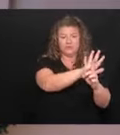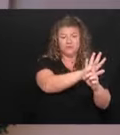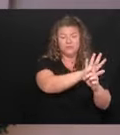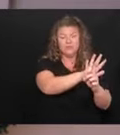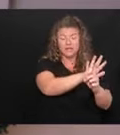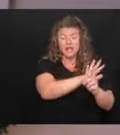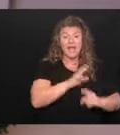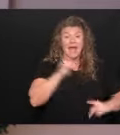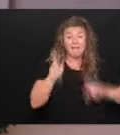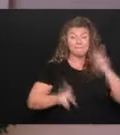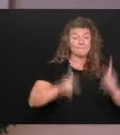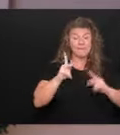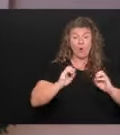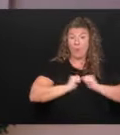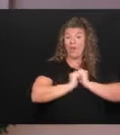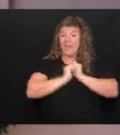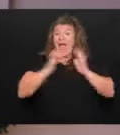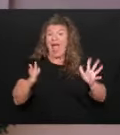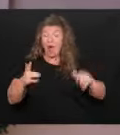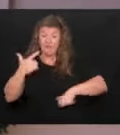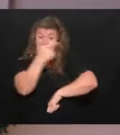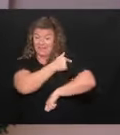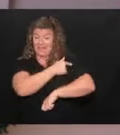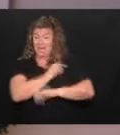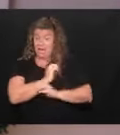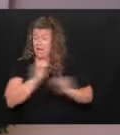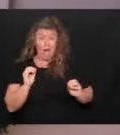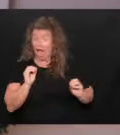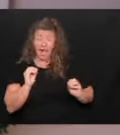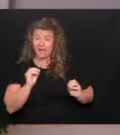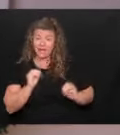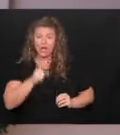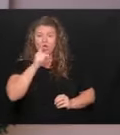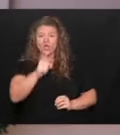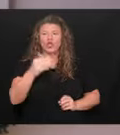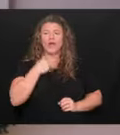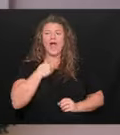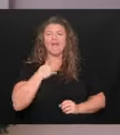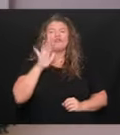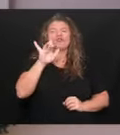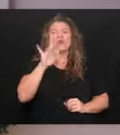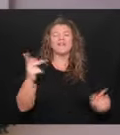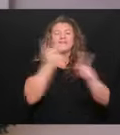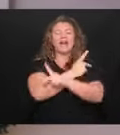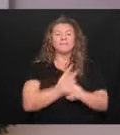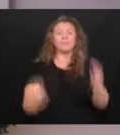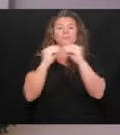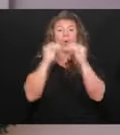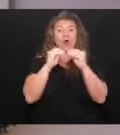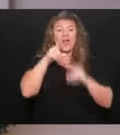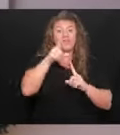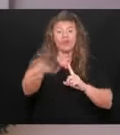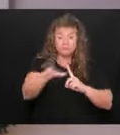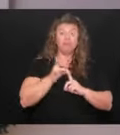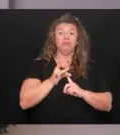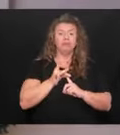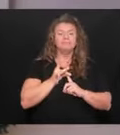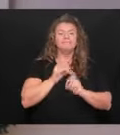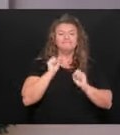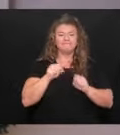not vaccinated have a 25 times risk of getting into the hospital, going to the